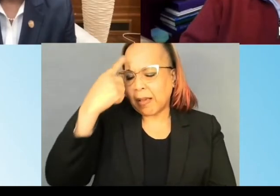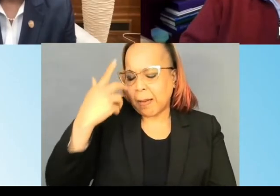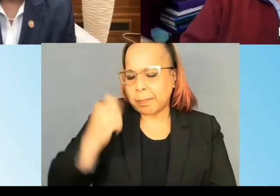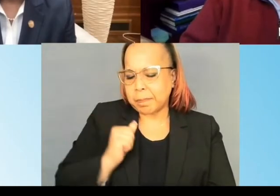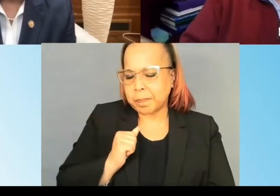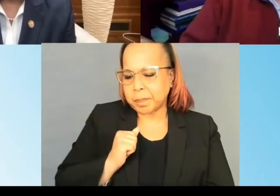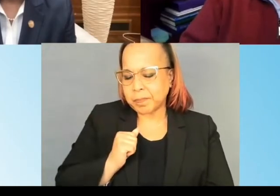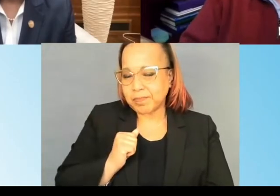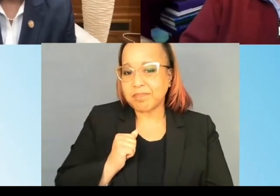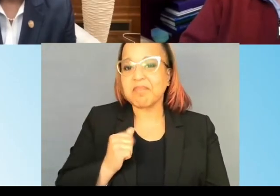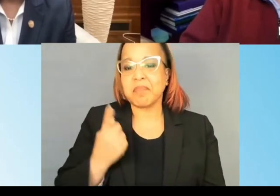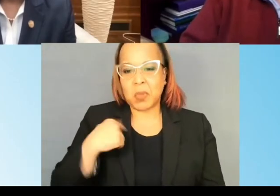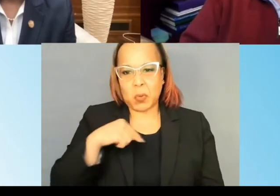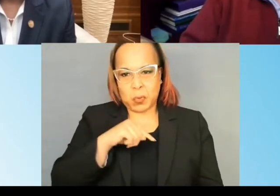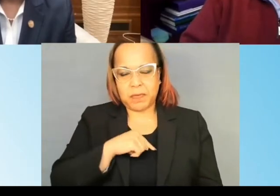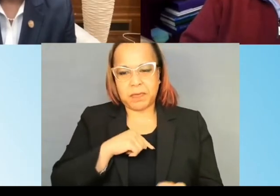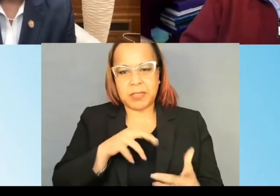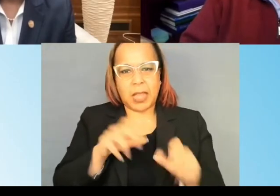have taken